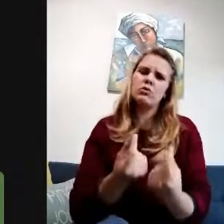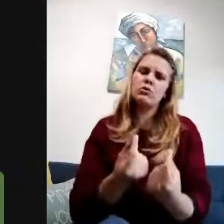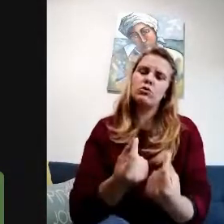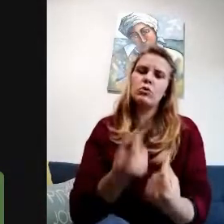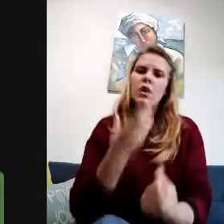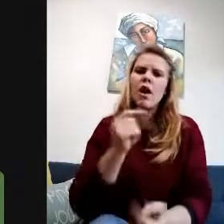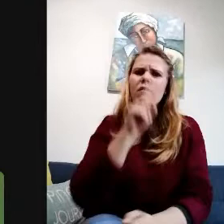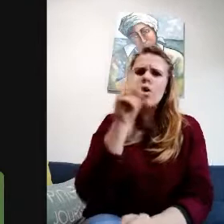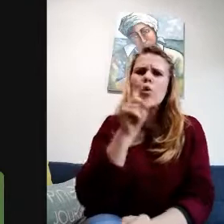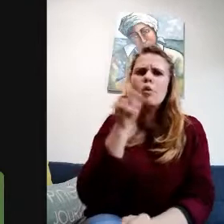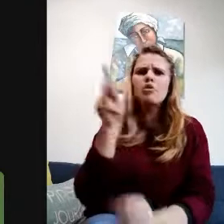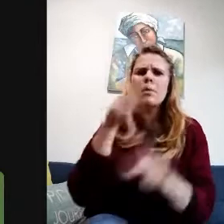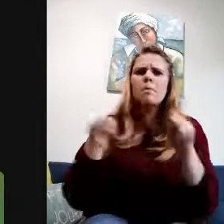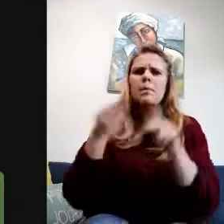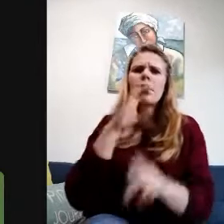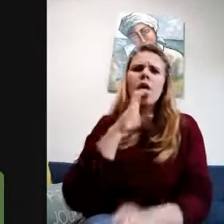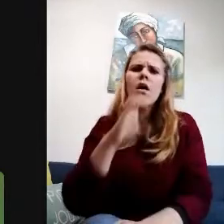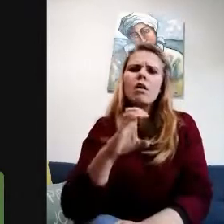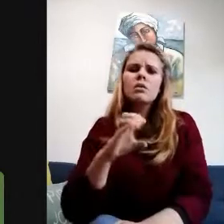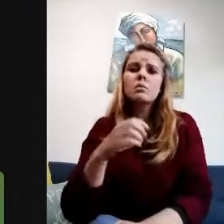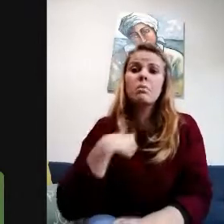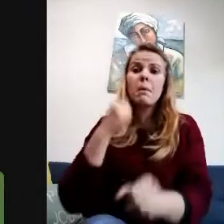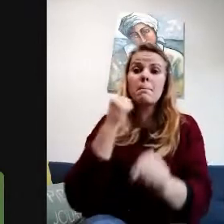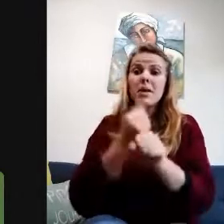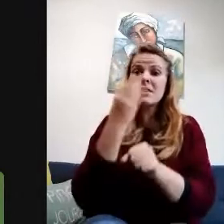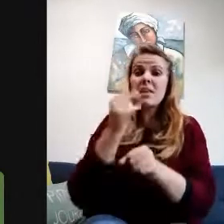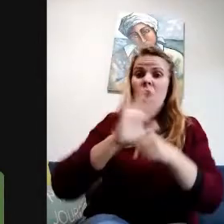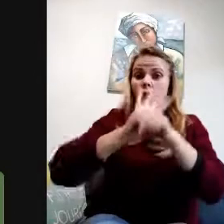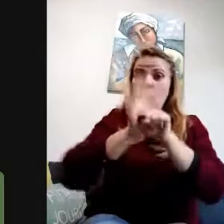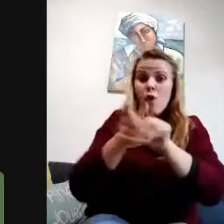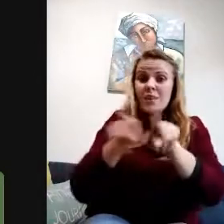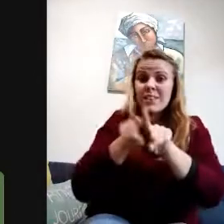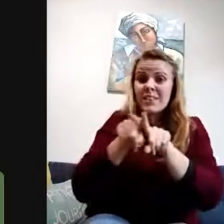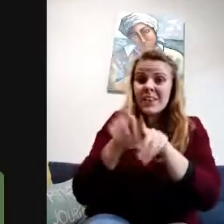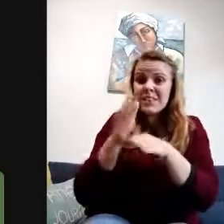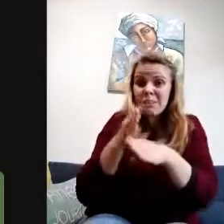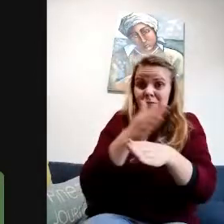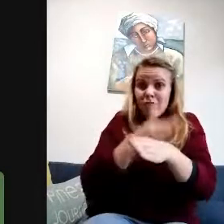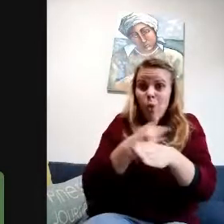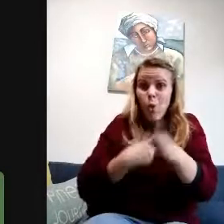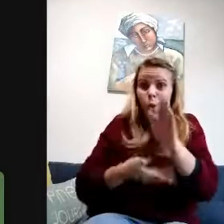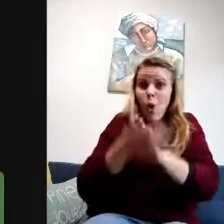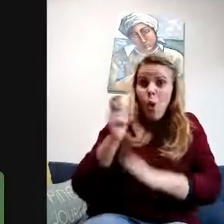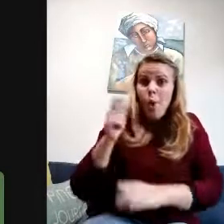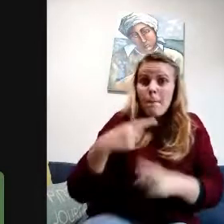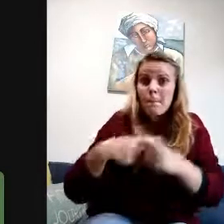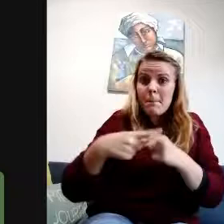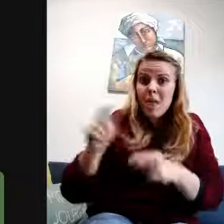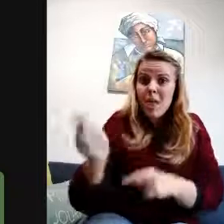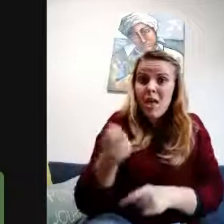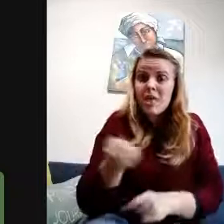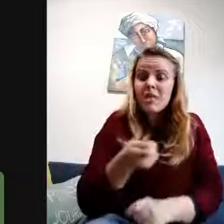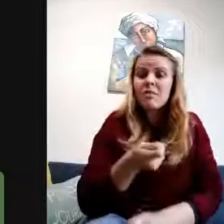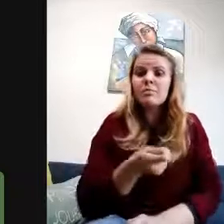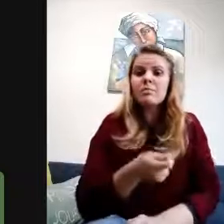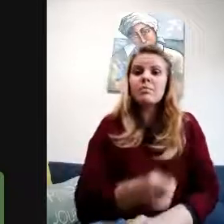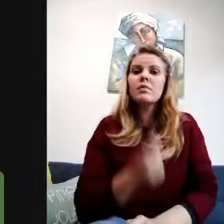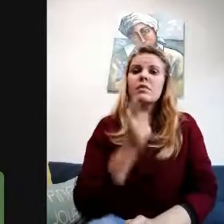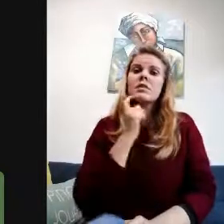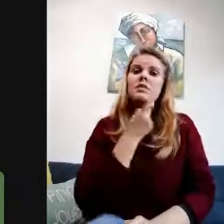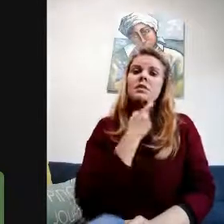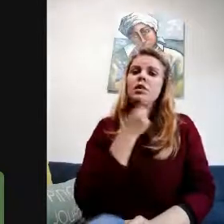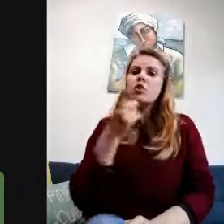where people ask, do I need to be tested before I play? I would say if you don't